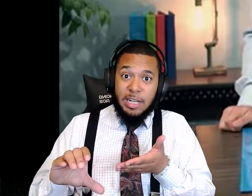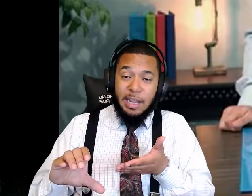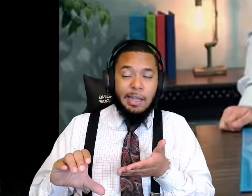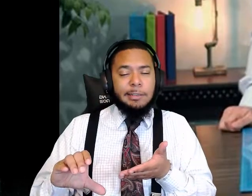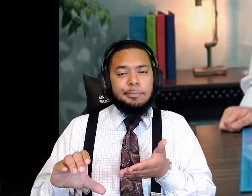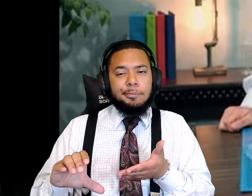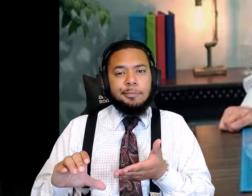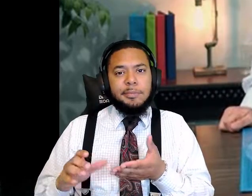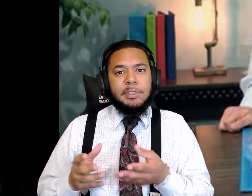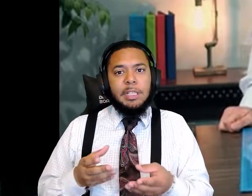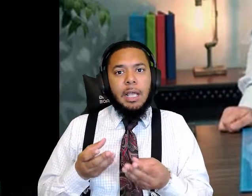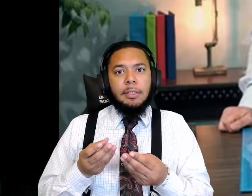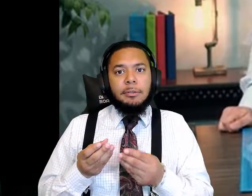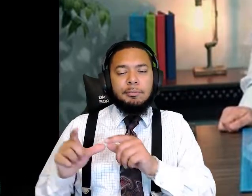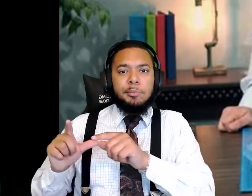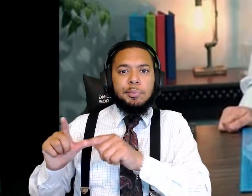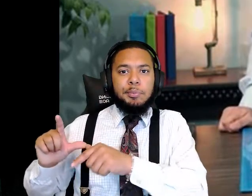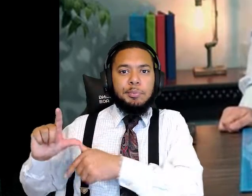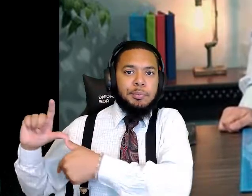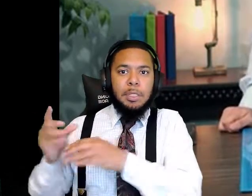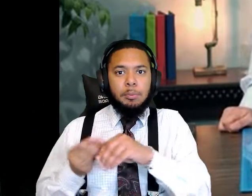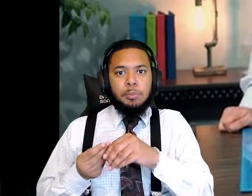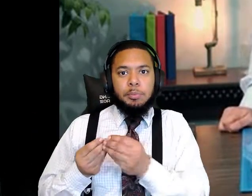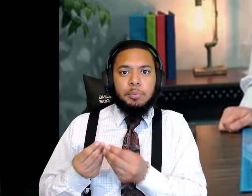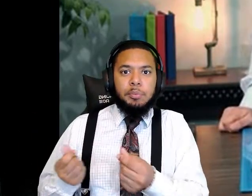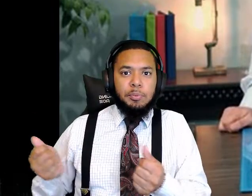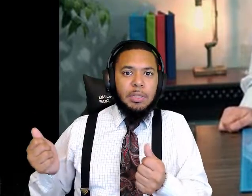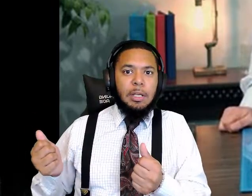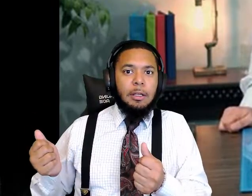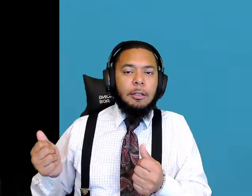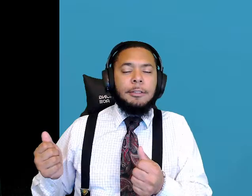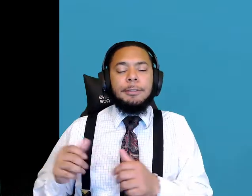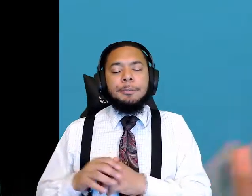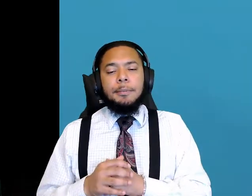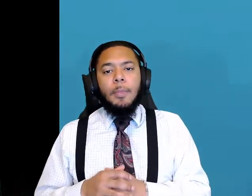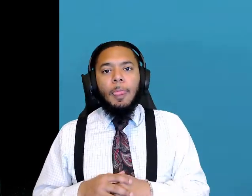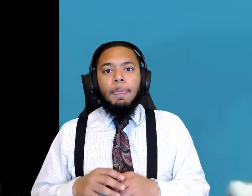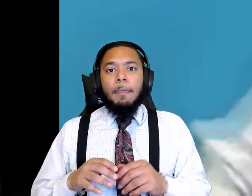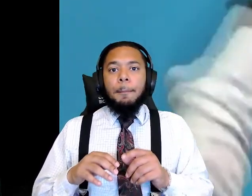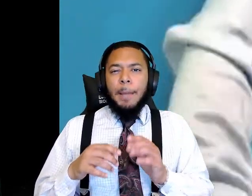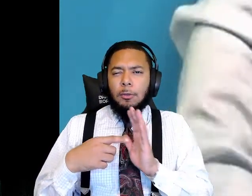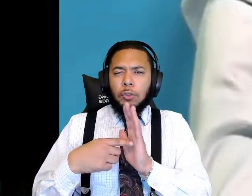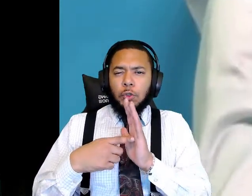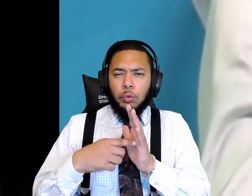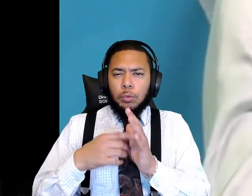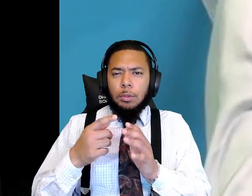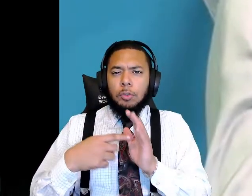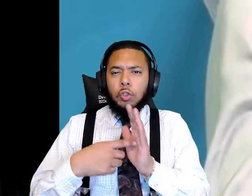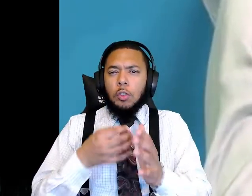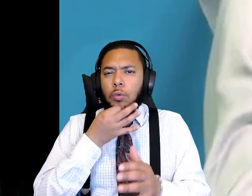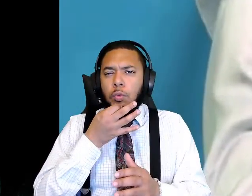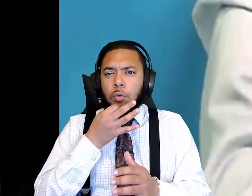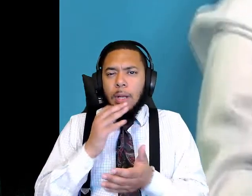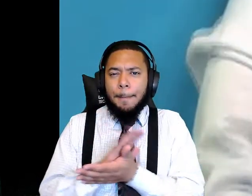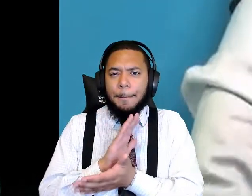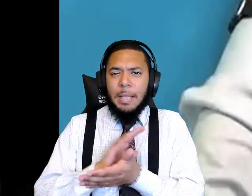discussion, but we'll write an example of a paper check in just a minute. So here I have